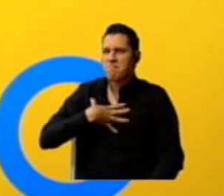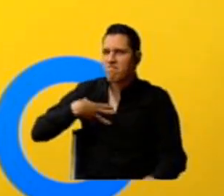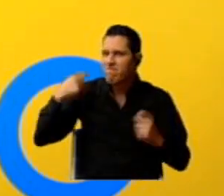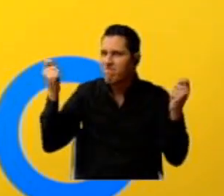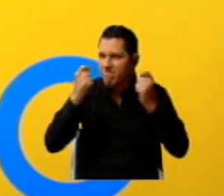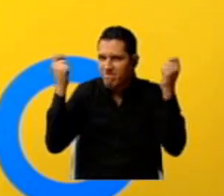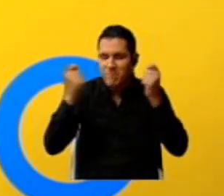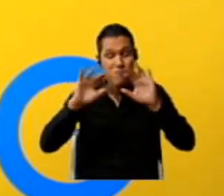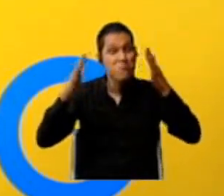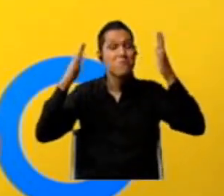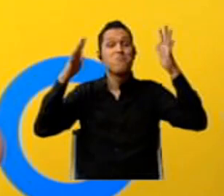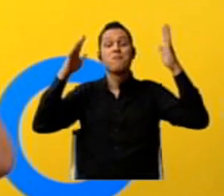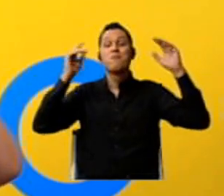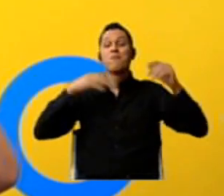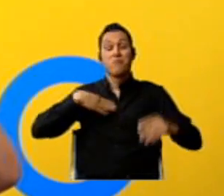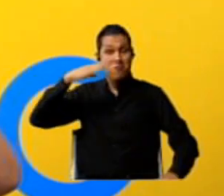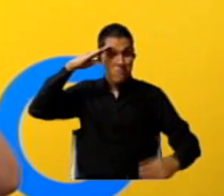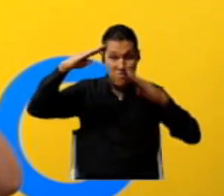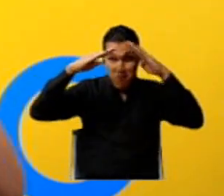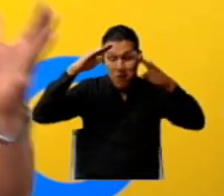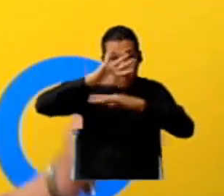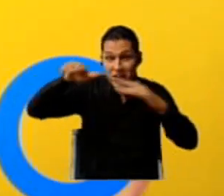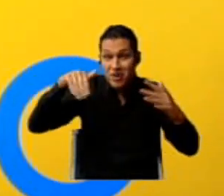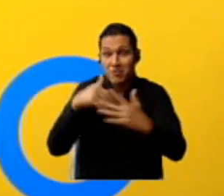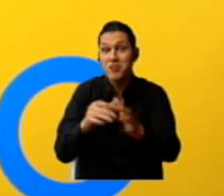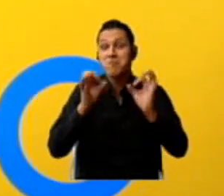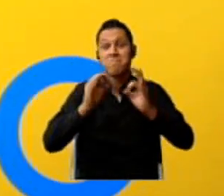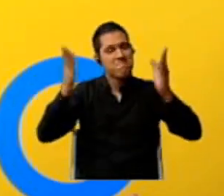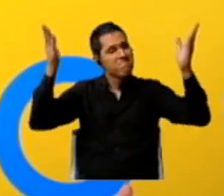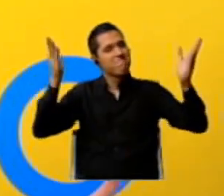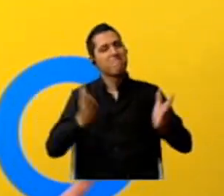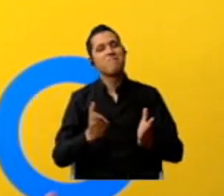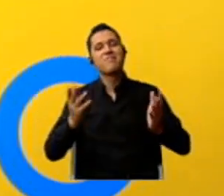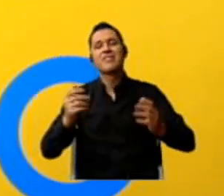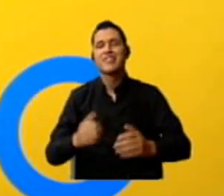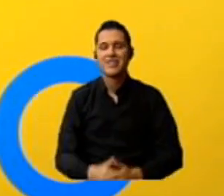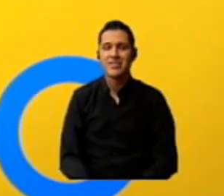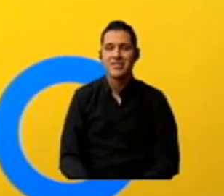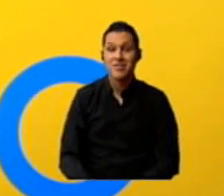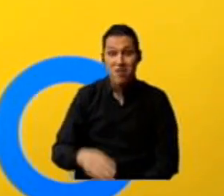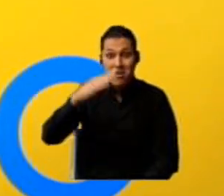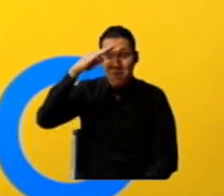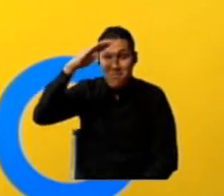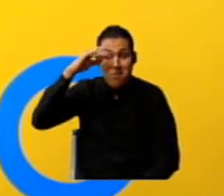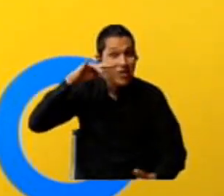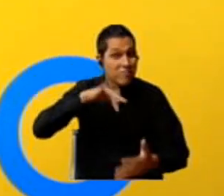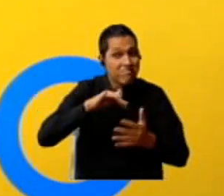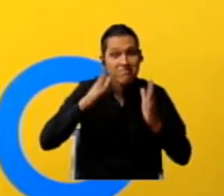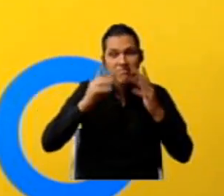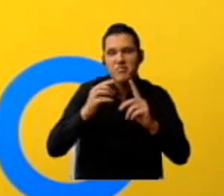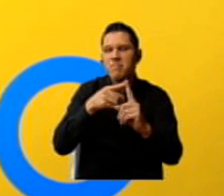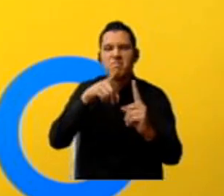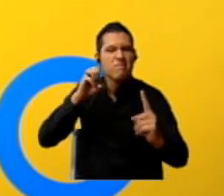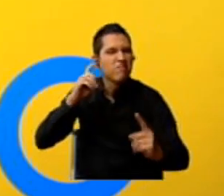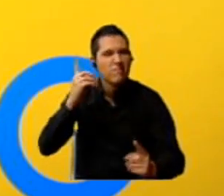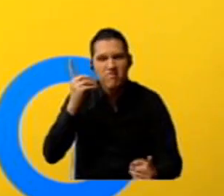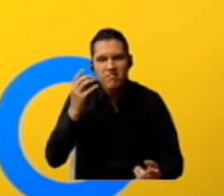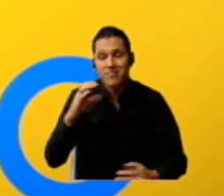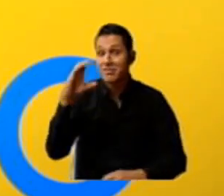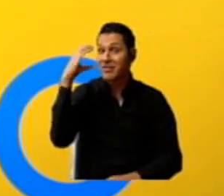celebrate. Woo! Hello, everybody, welcome. Hello, students from